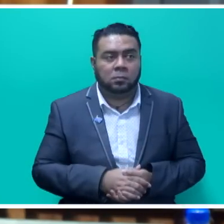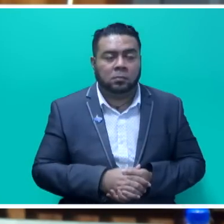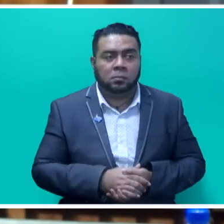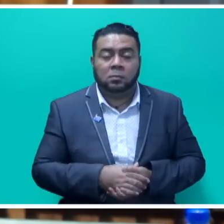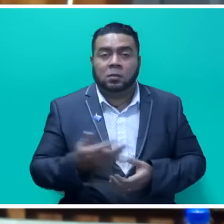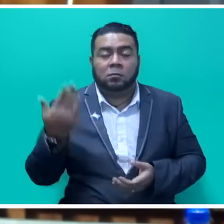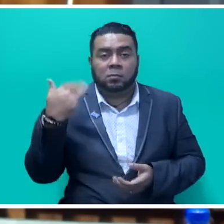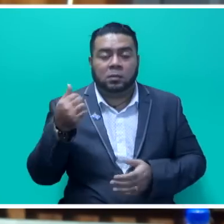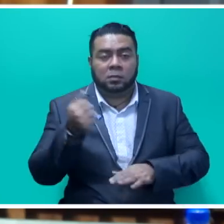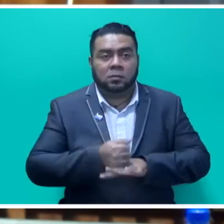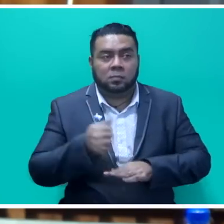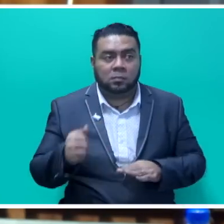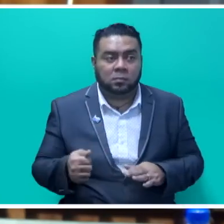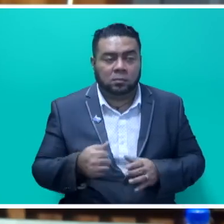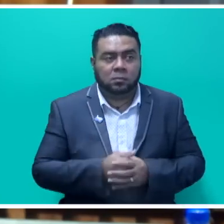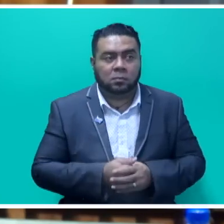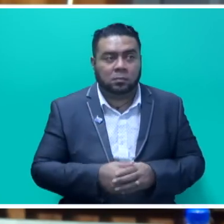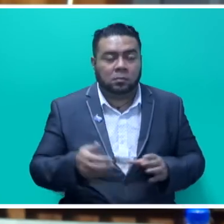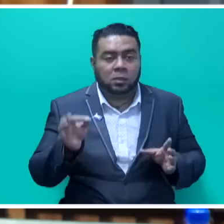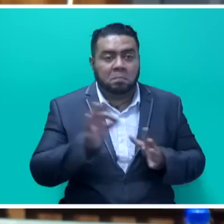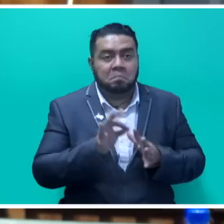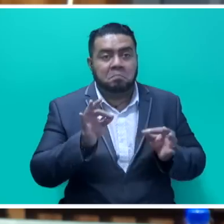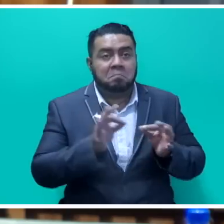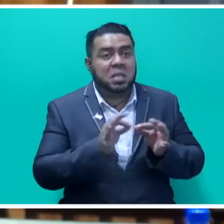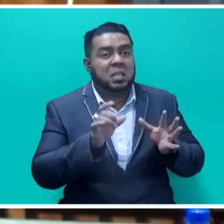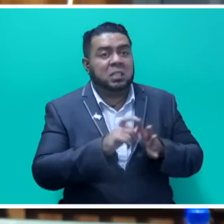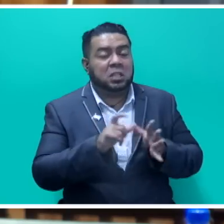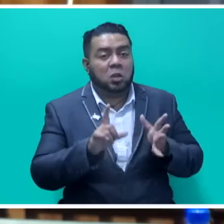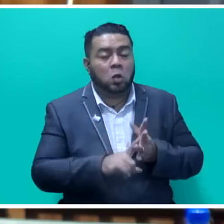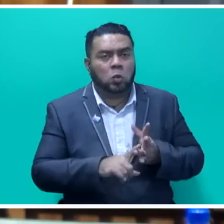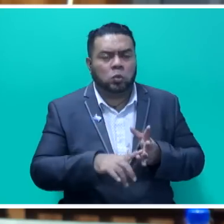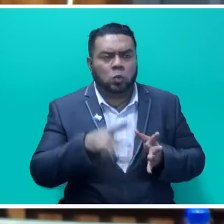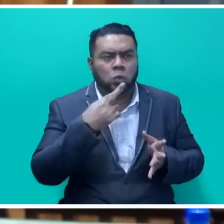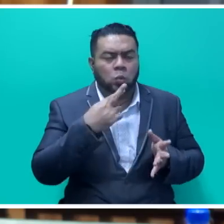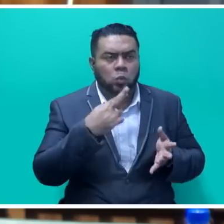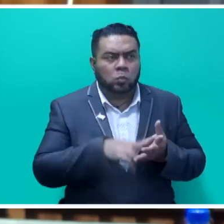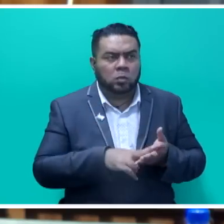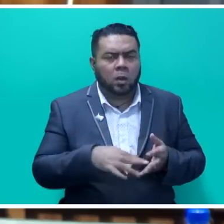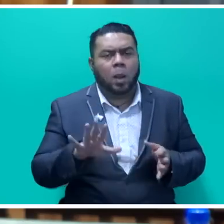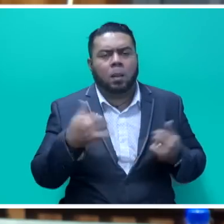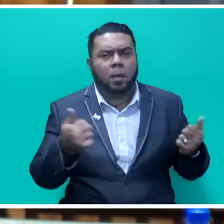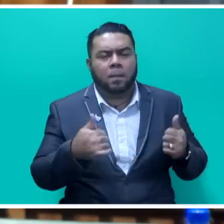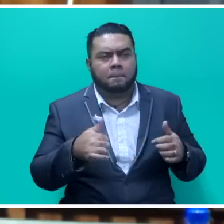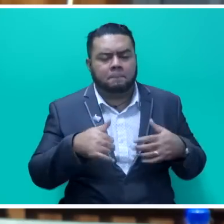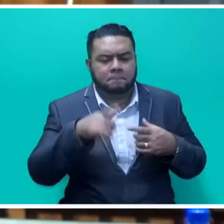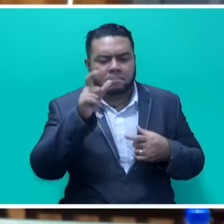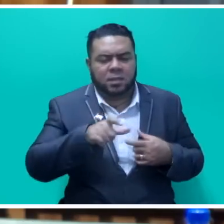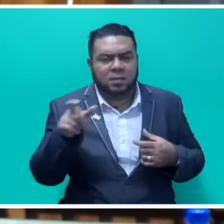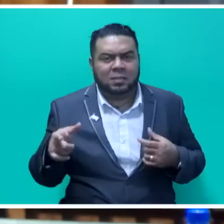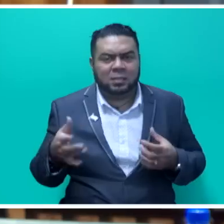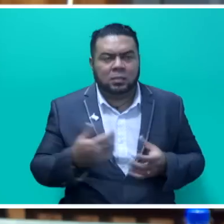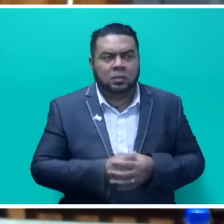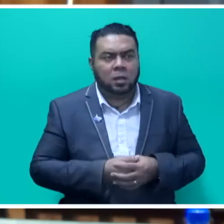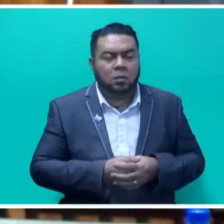any reference or debate on the BDO's report findings that incriminated a lot of personalities with all intents and purposes